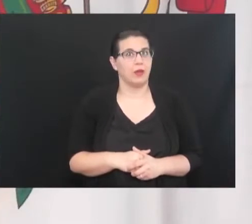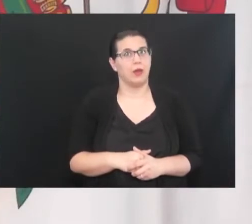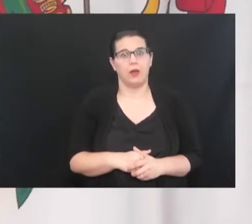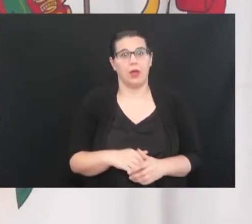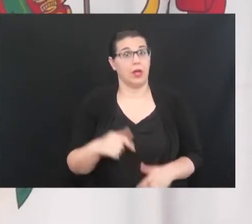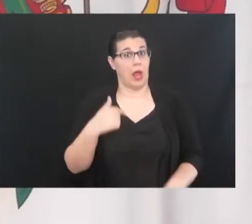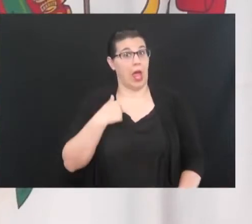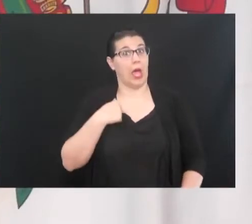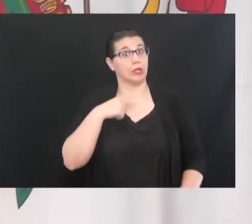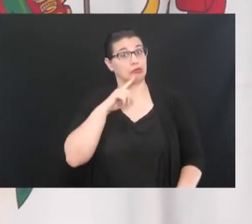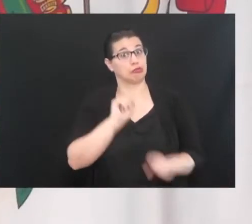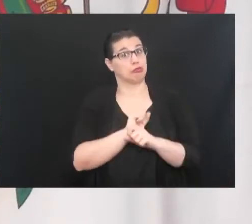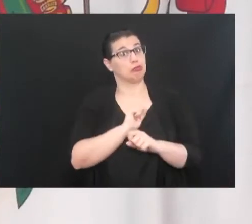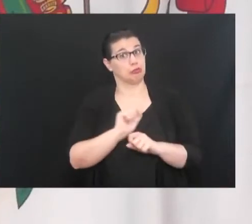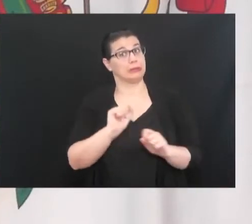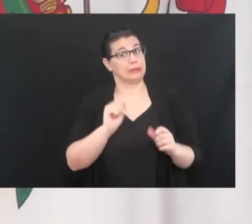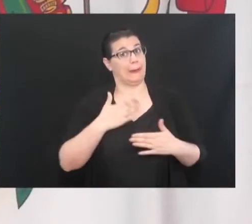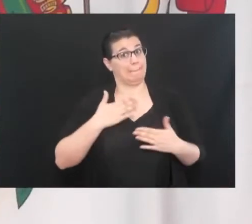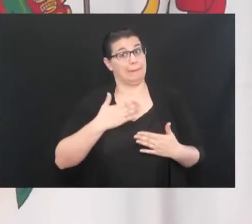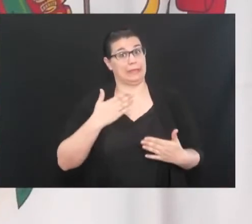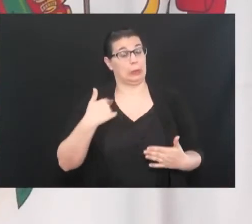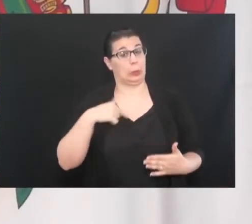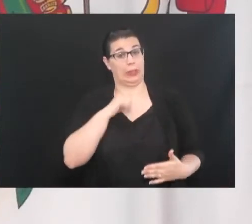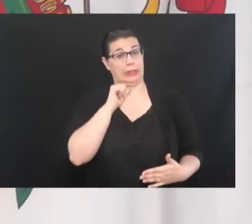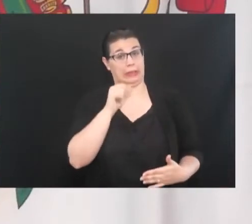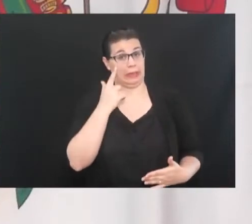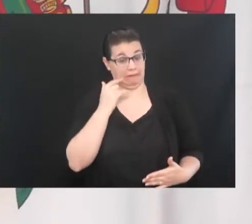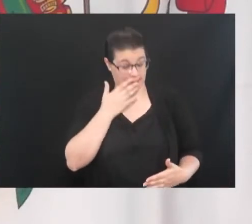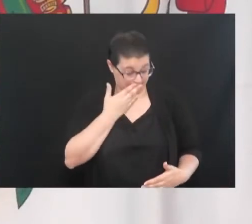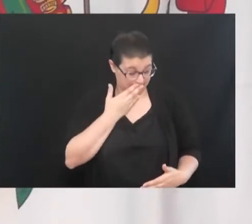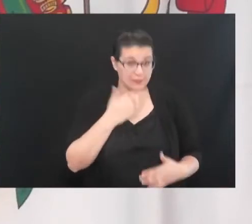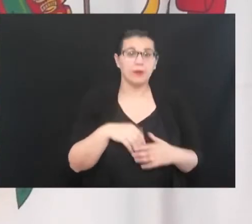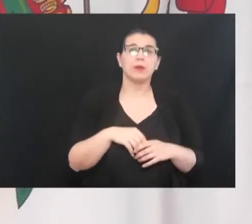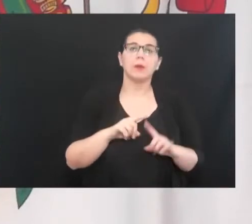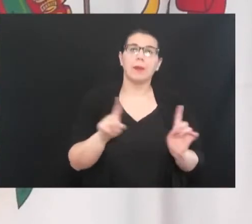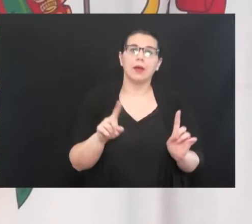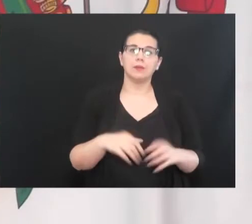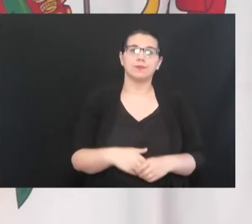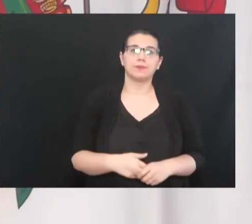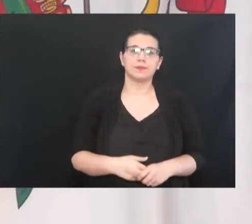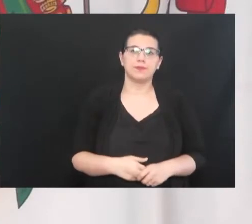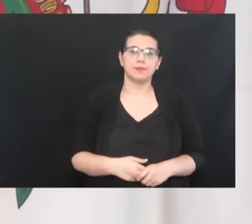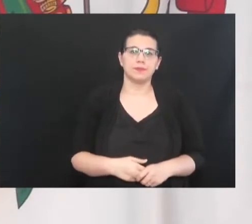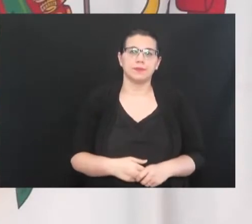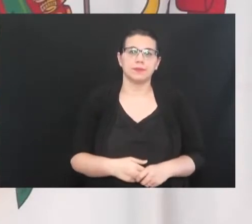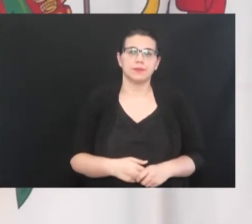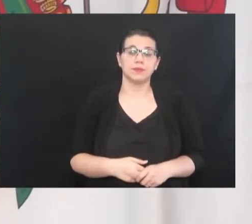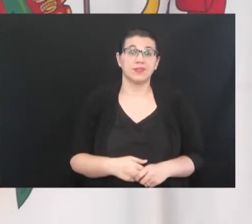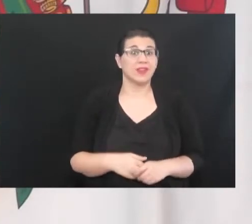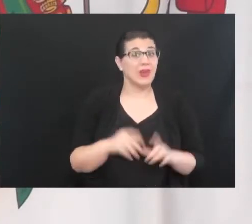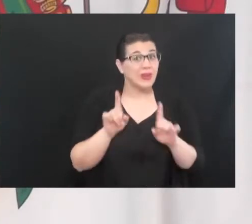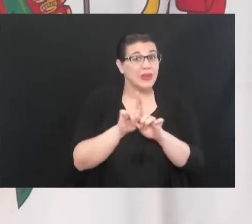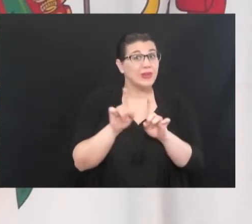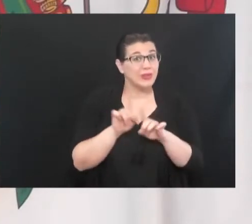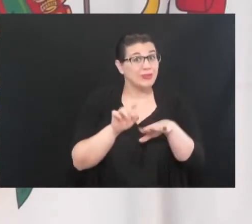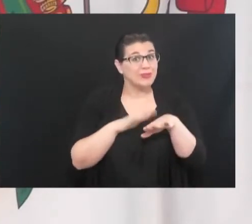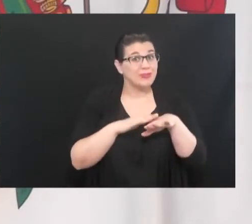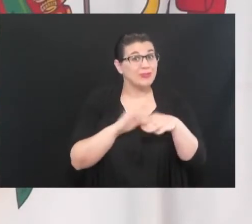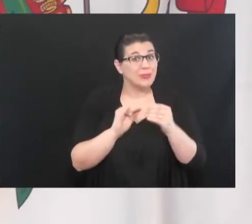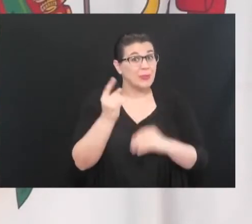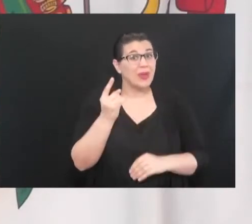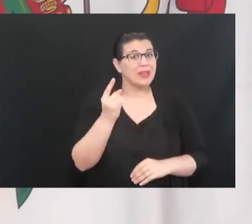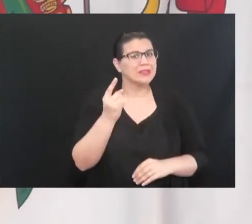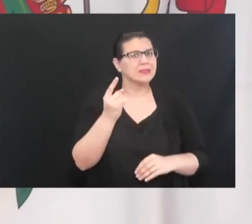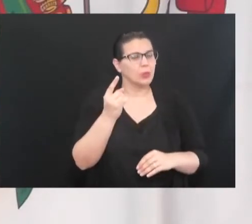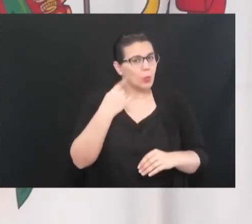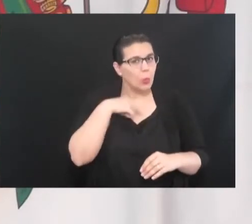ever mean that, you know, but on top of that, we got to watch,